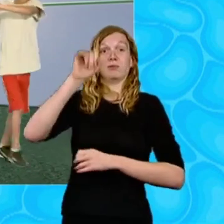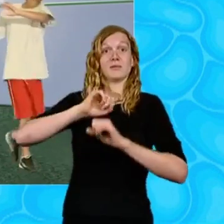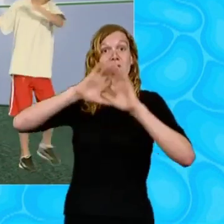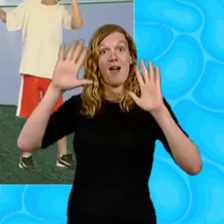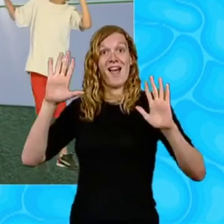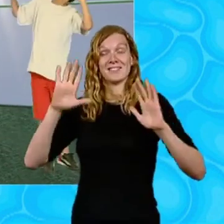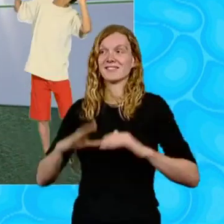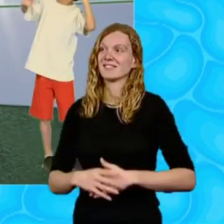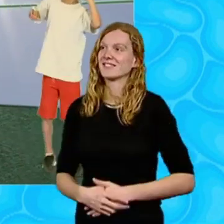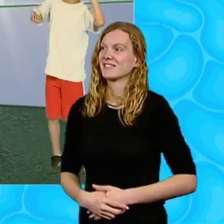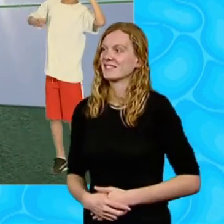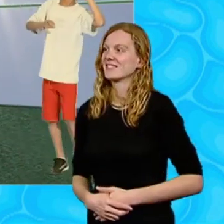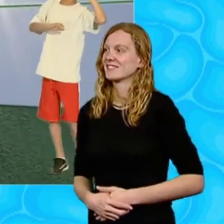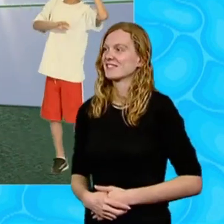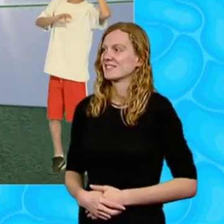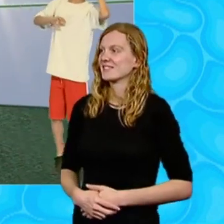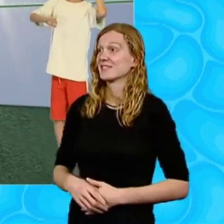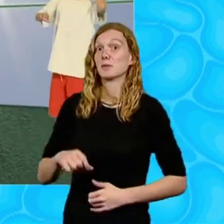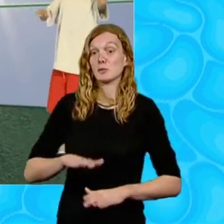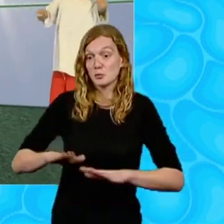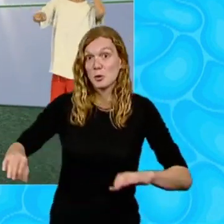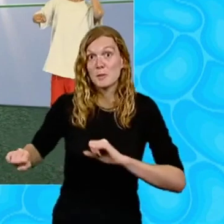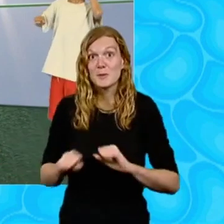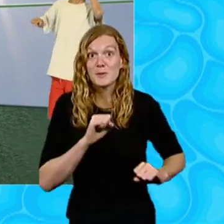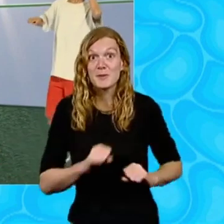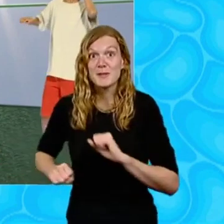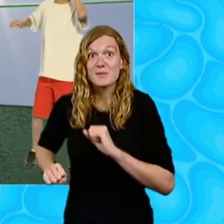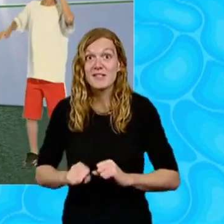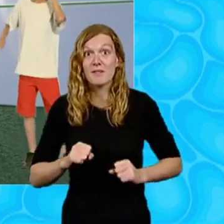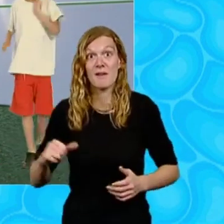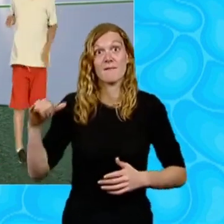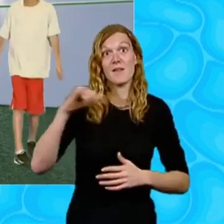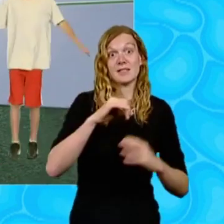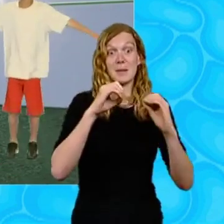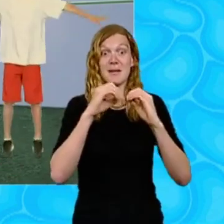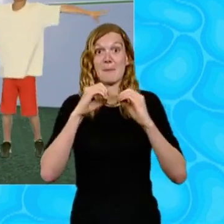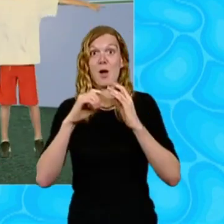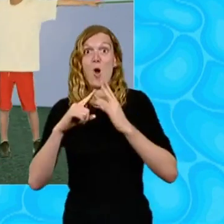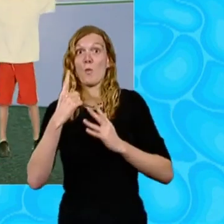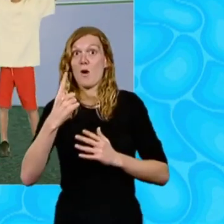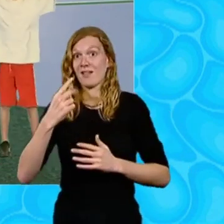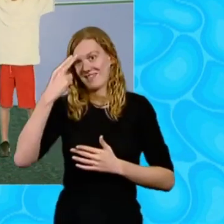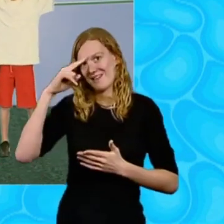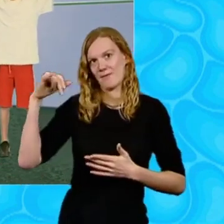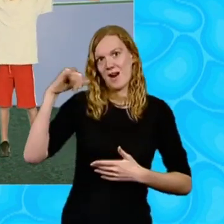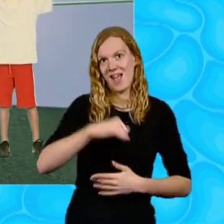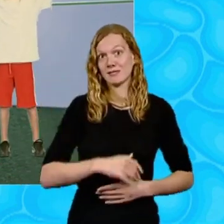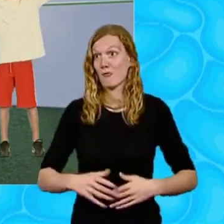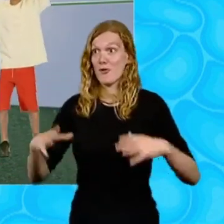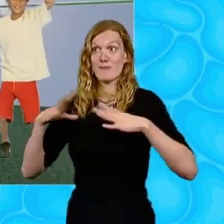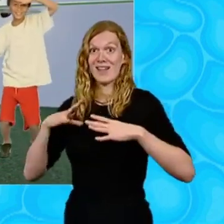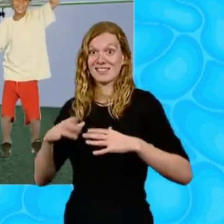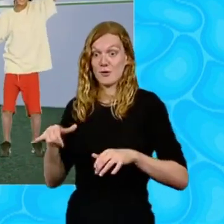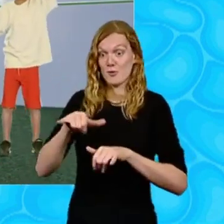Boogie Beebies, flight BB01 is ready for boarding. 'Cause flying's what we do at